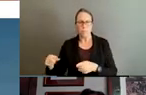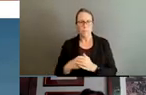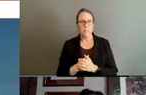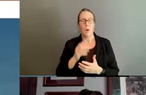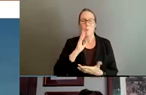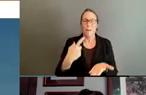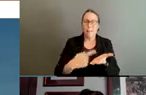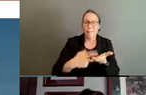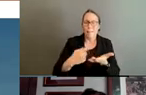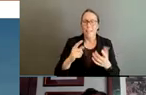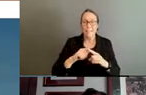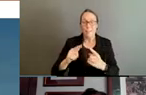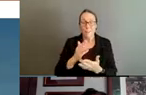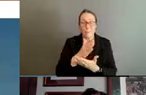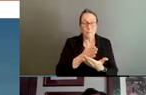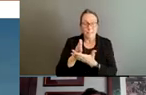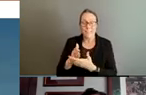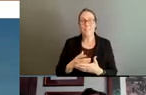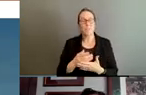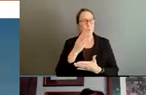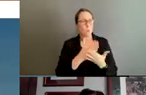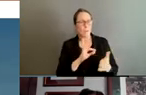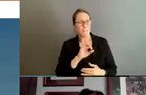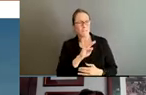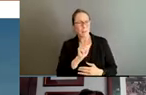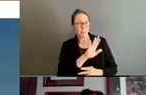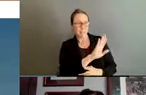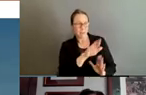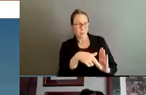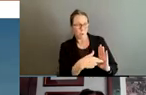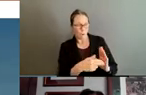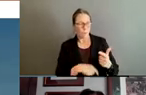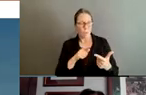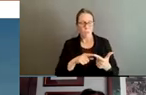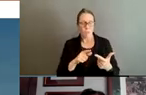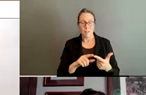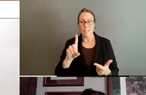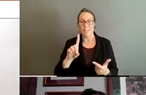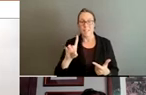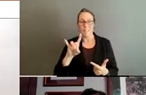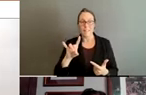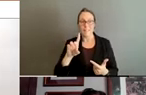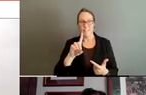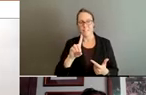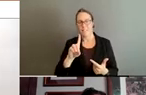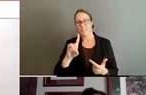FEMA's role is, what Disability Integration's role is, and what individuals' roles are in that preparation